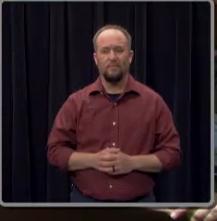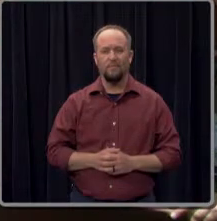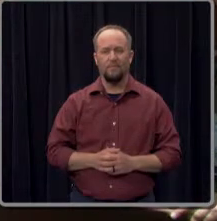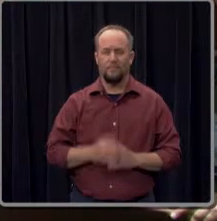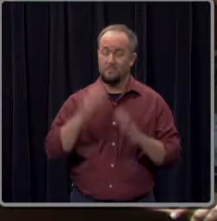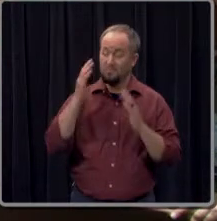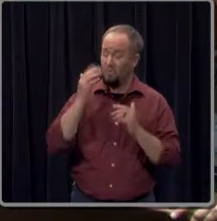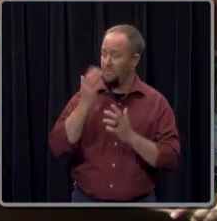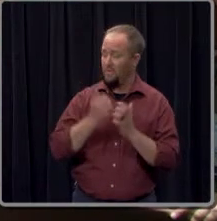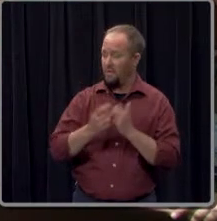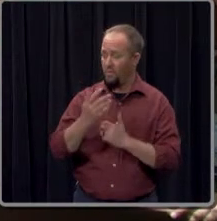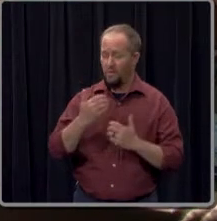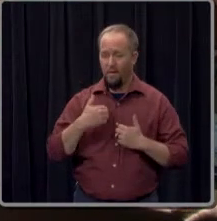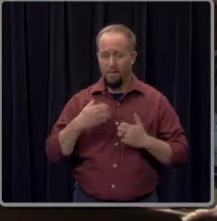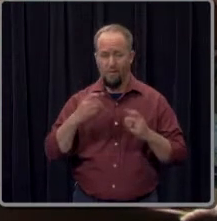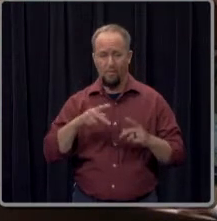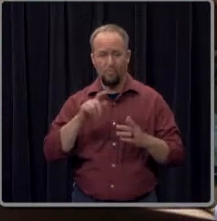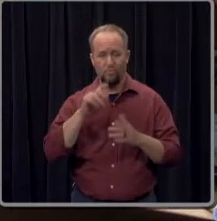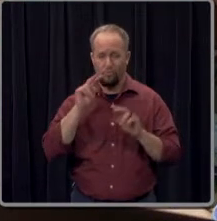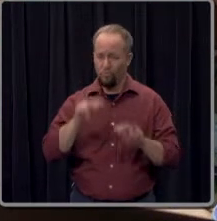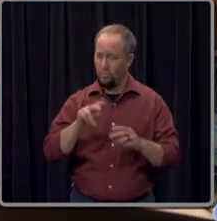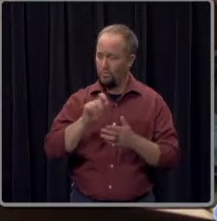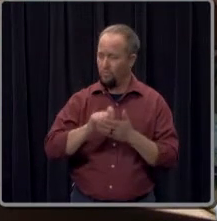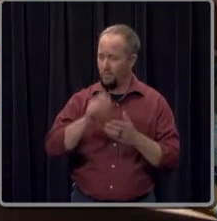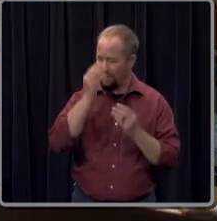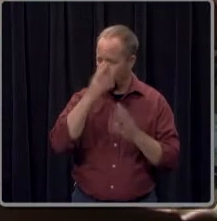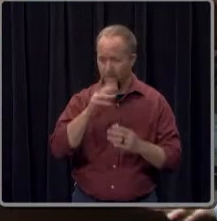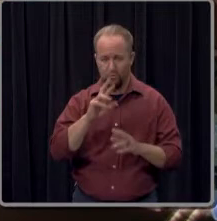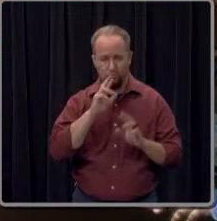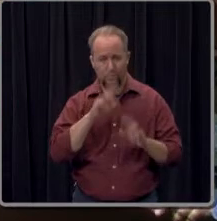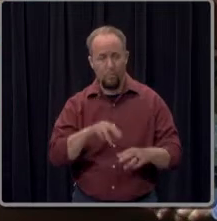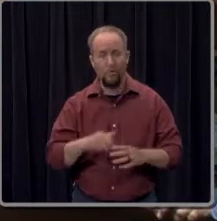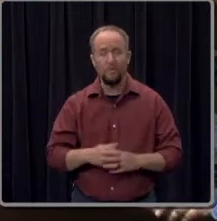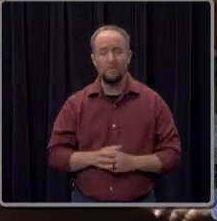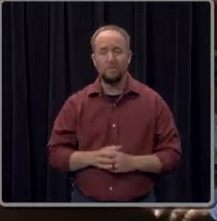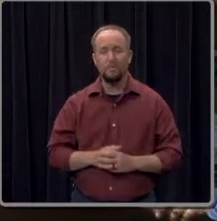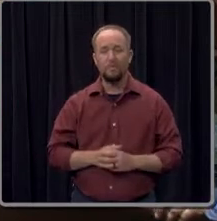Hopefully everybody had a chance to look at the written information reports.